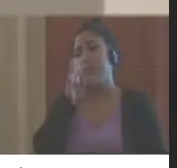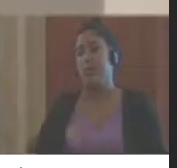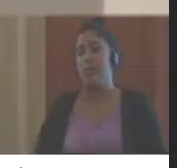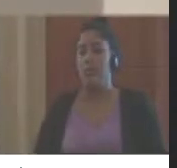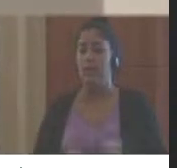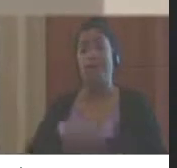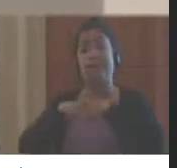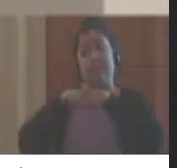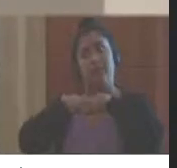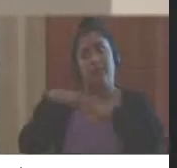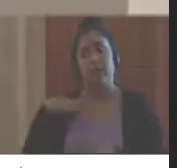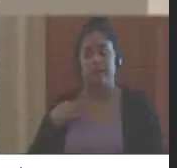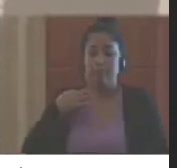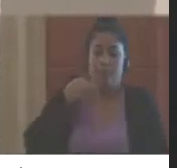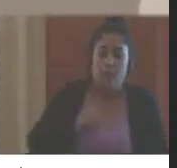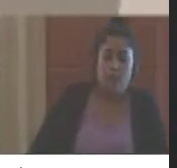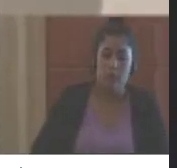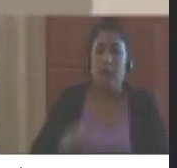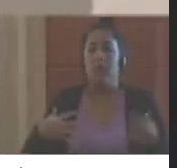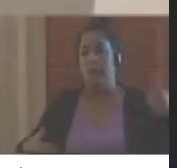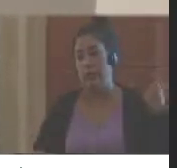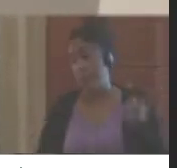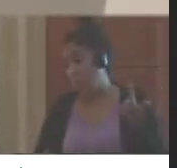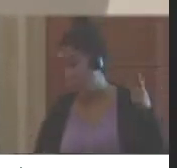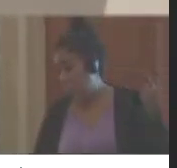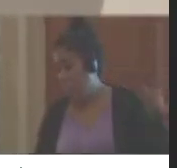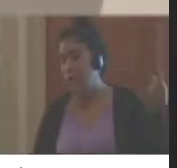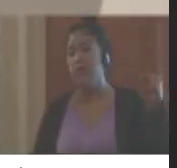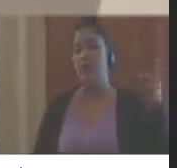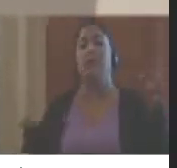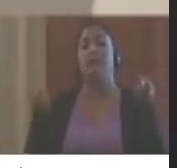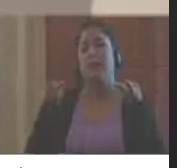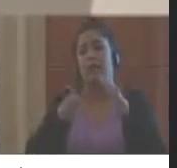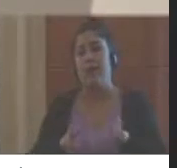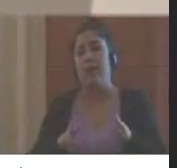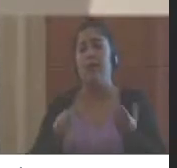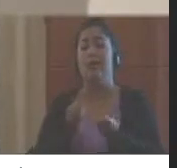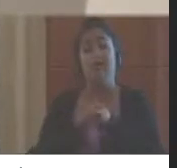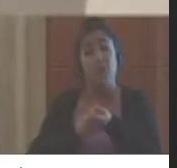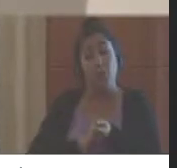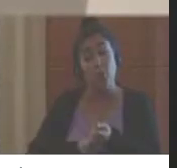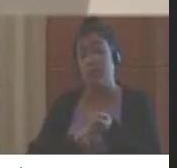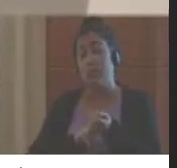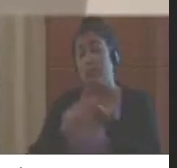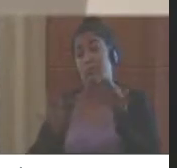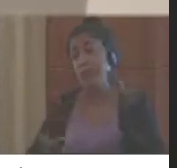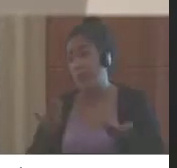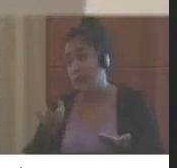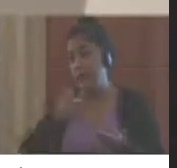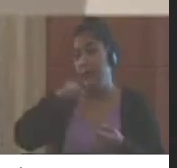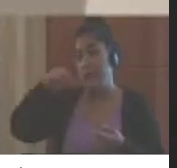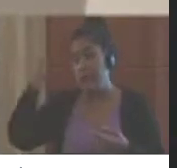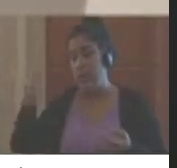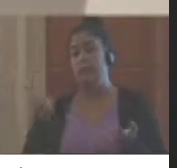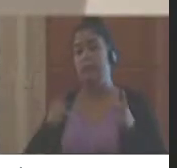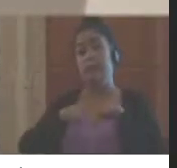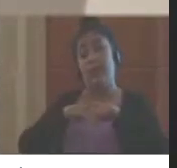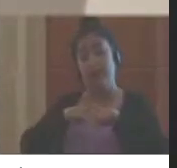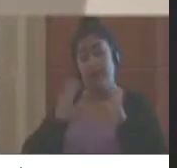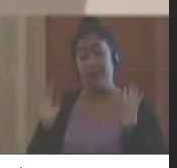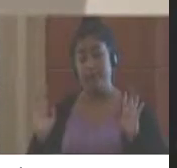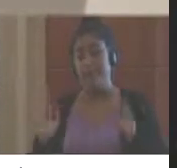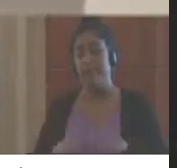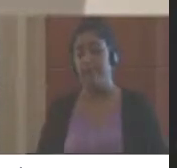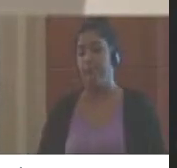are to be allocated and so on. And sometimes even the most trained and the most equipped and the most